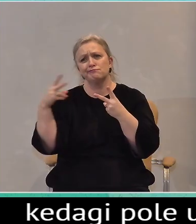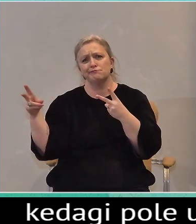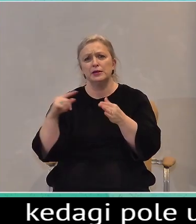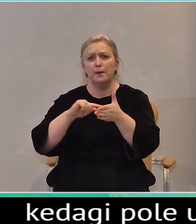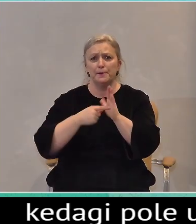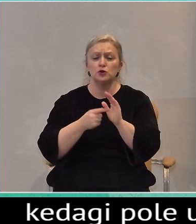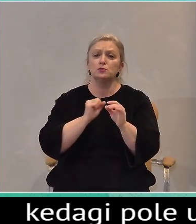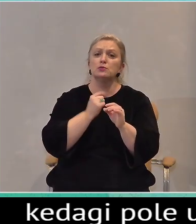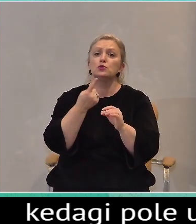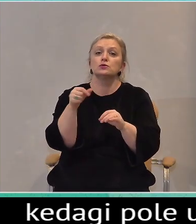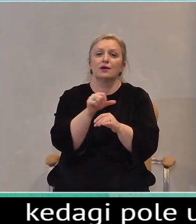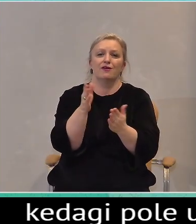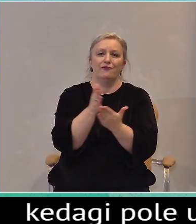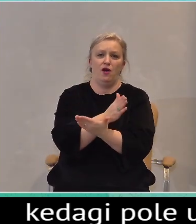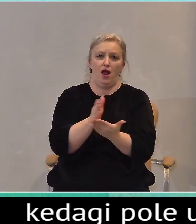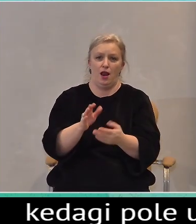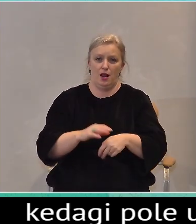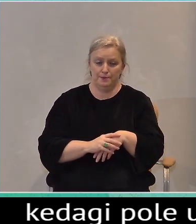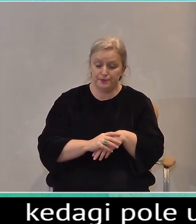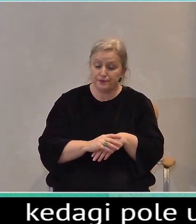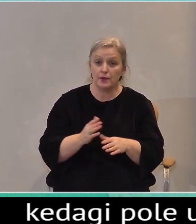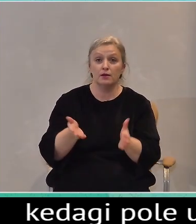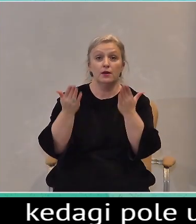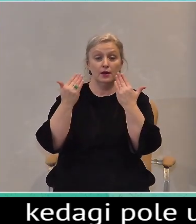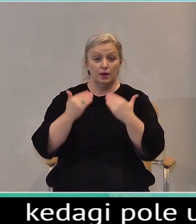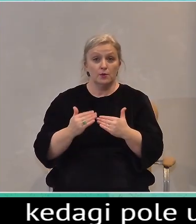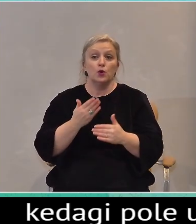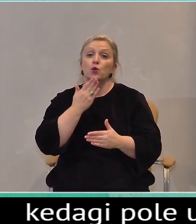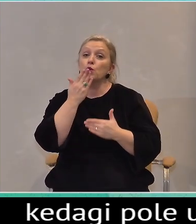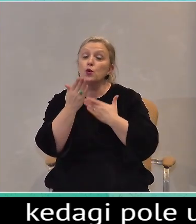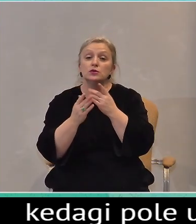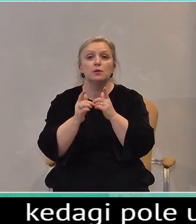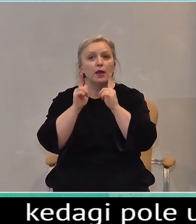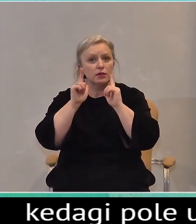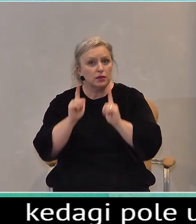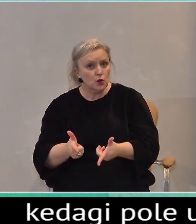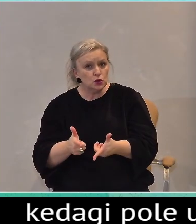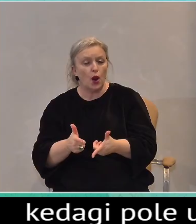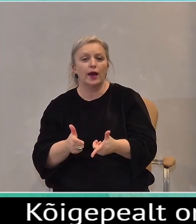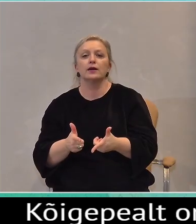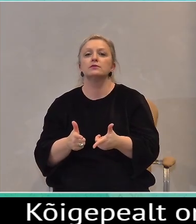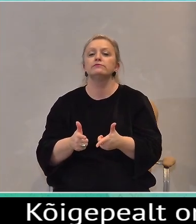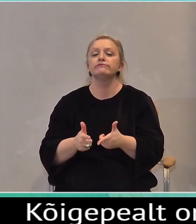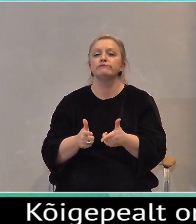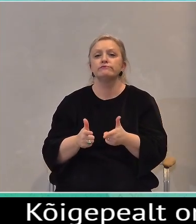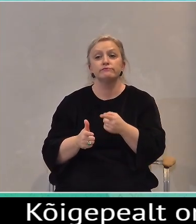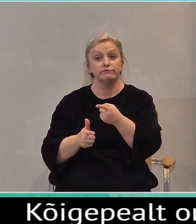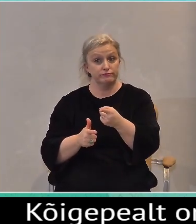initial period as 2 weeks at times due to occasional